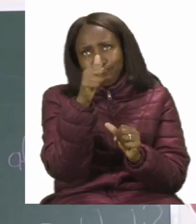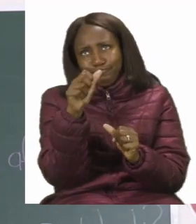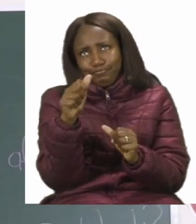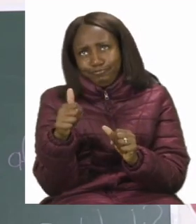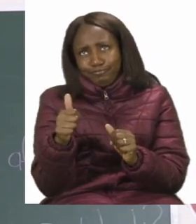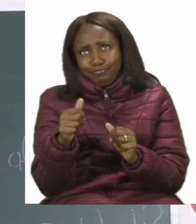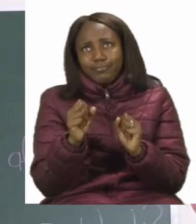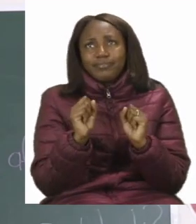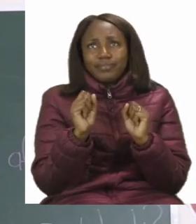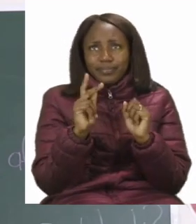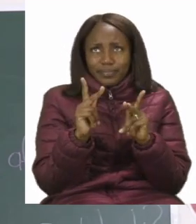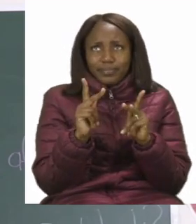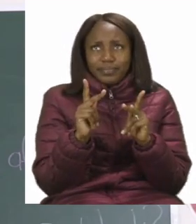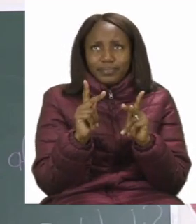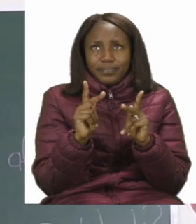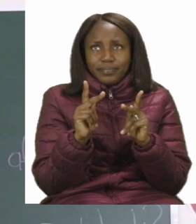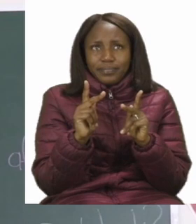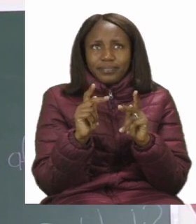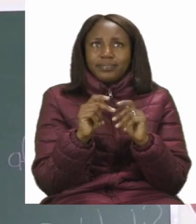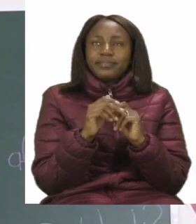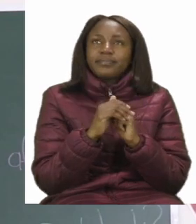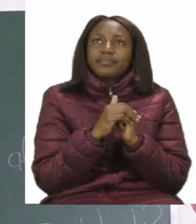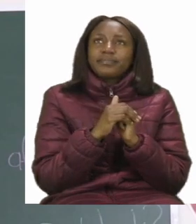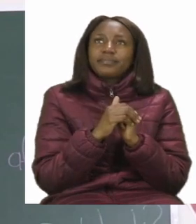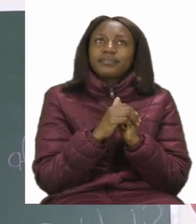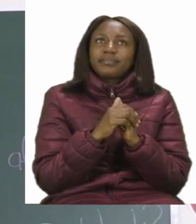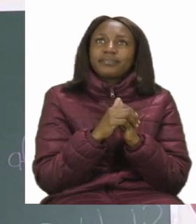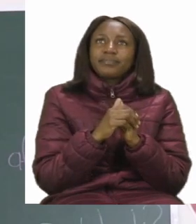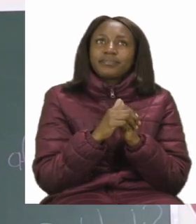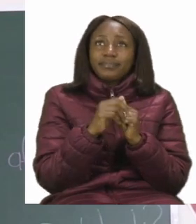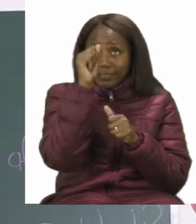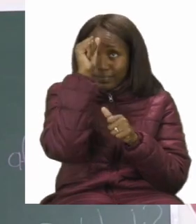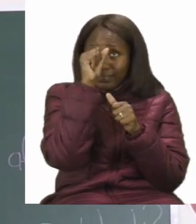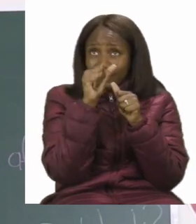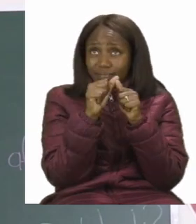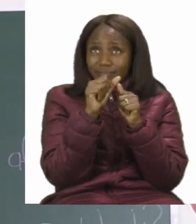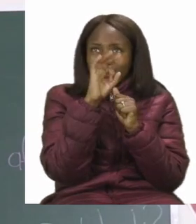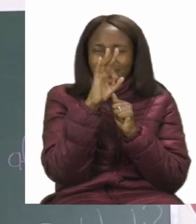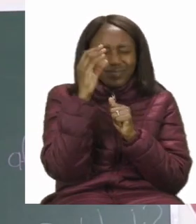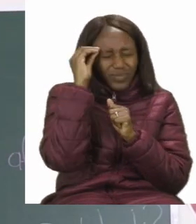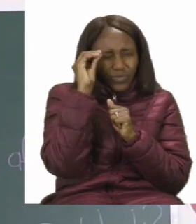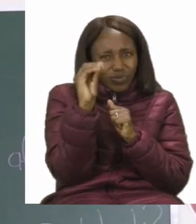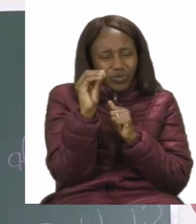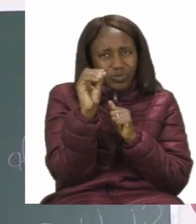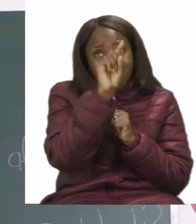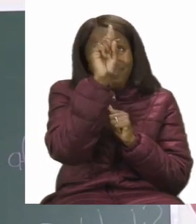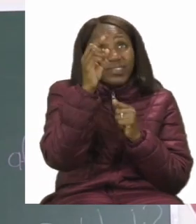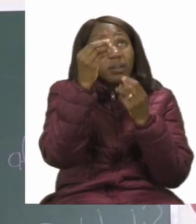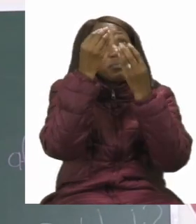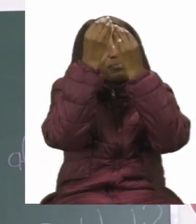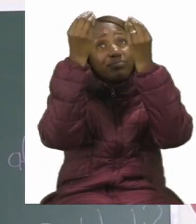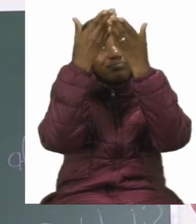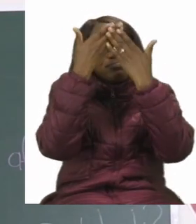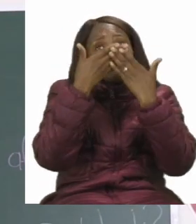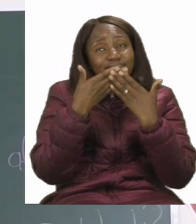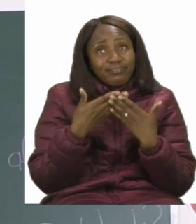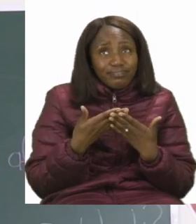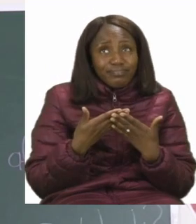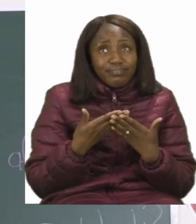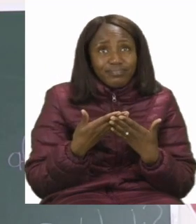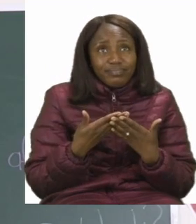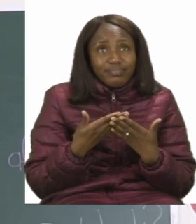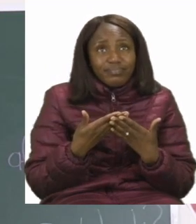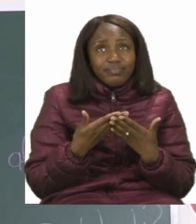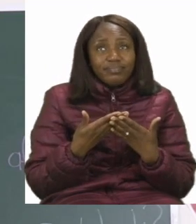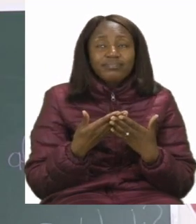the other examples on your own. Remember, if you have trouble, you can always ask a grown-up to help you,